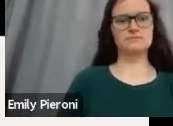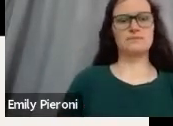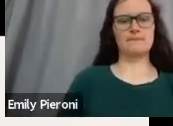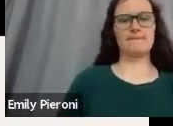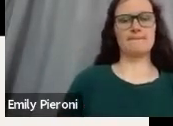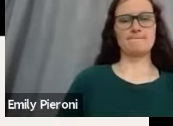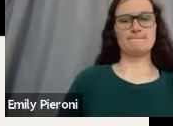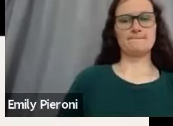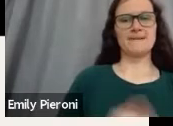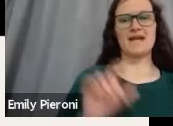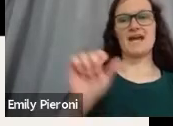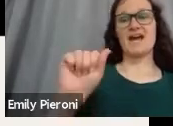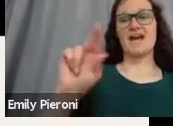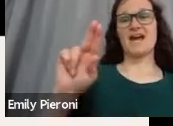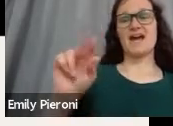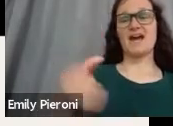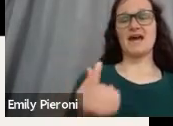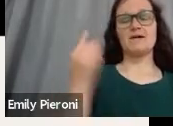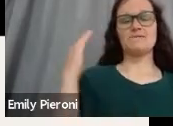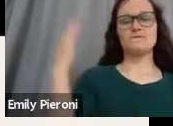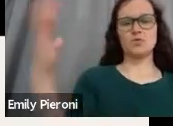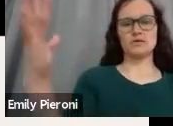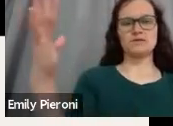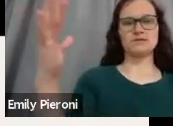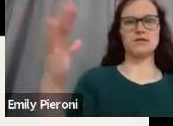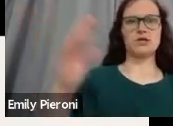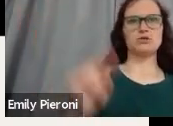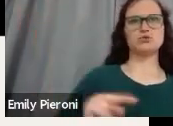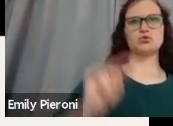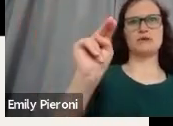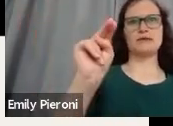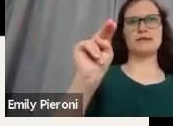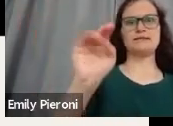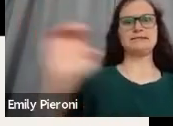agroforestry in northwestern New Mexico. Kevin?